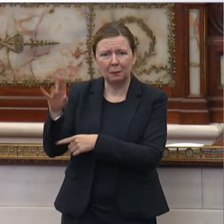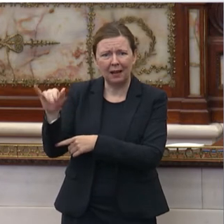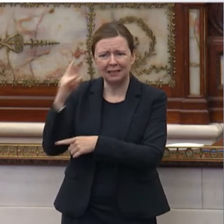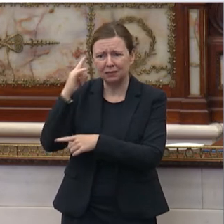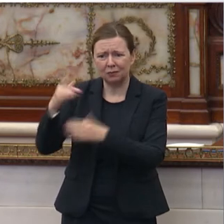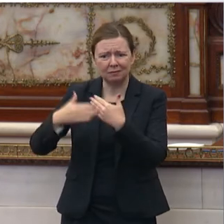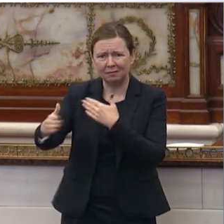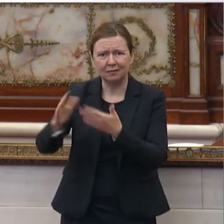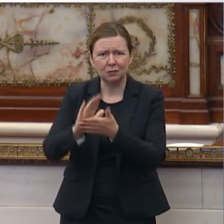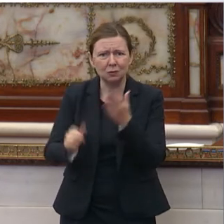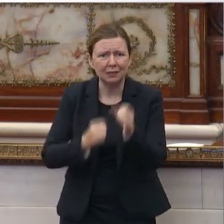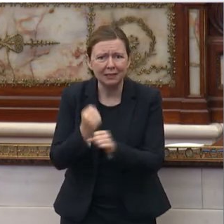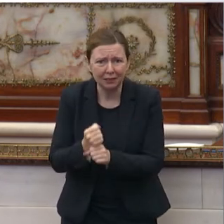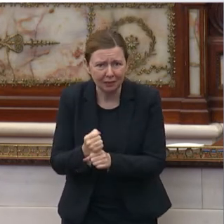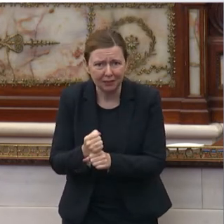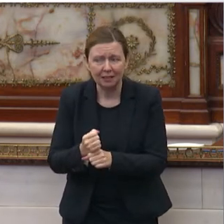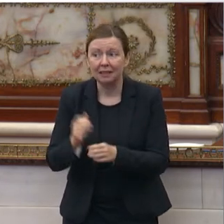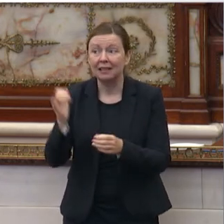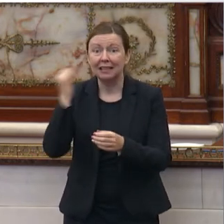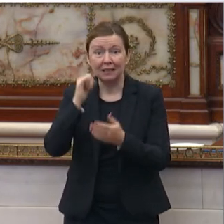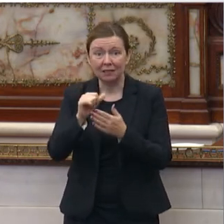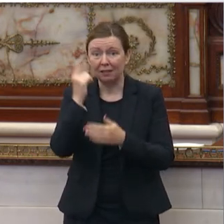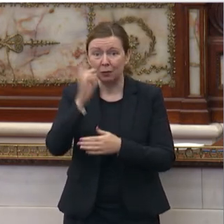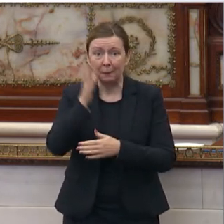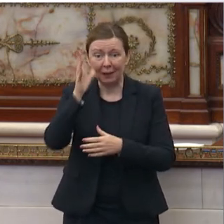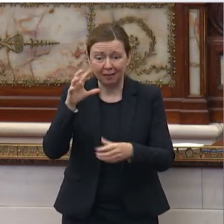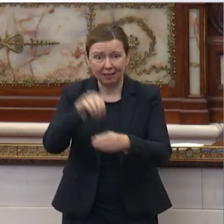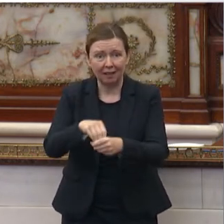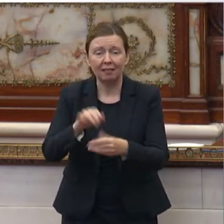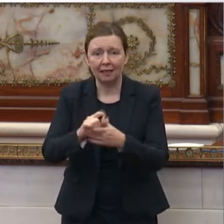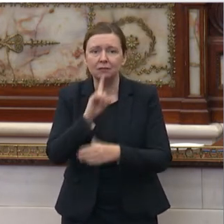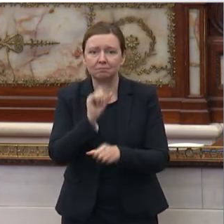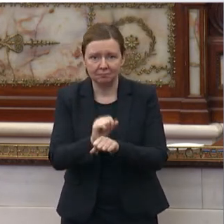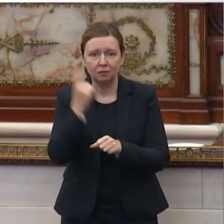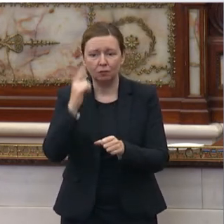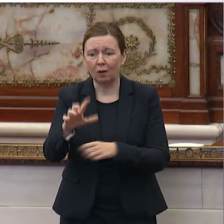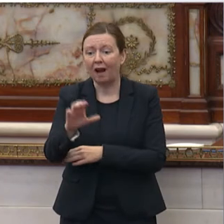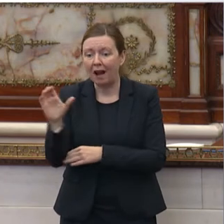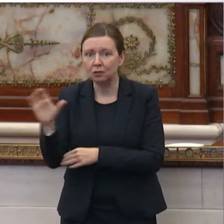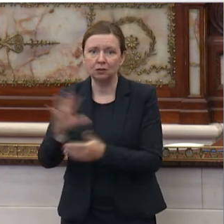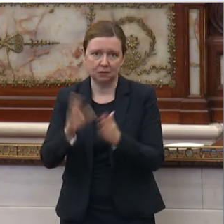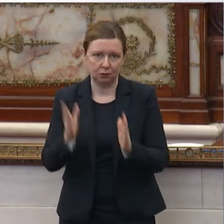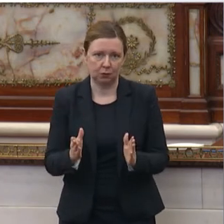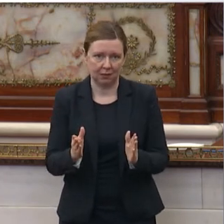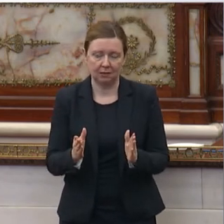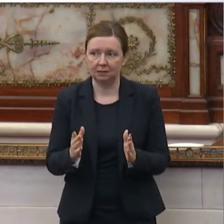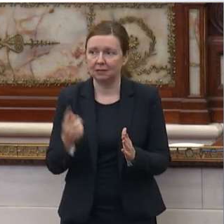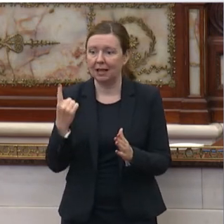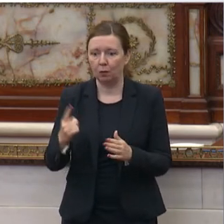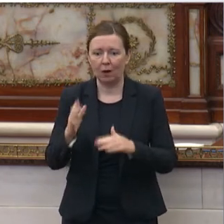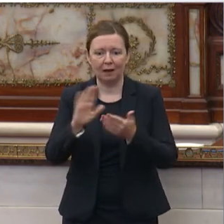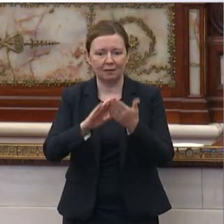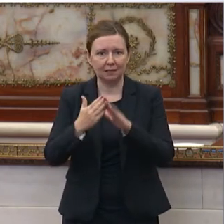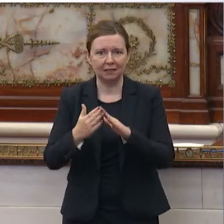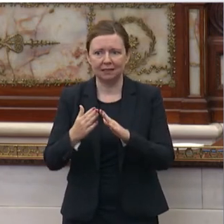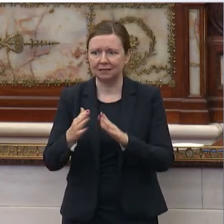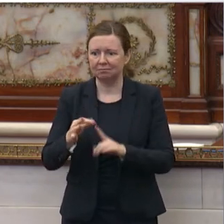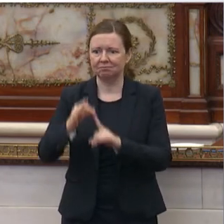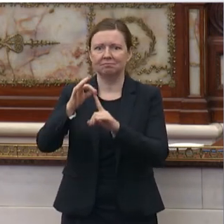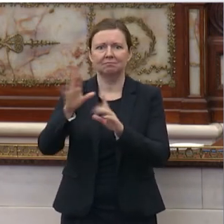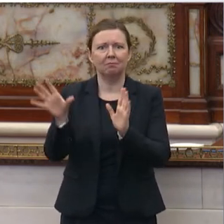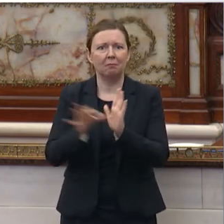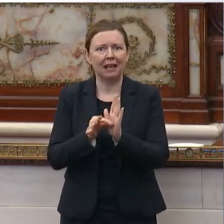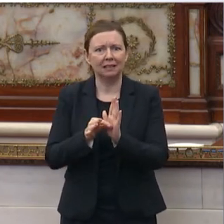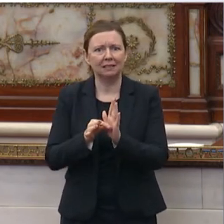for parent action. That would have been the reality for hundreds of students at one of the city's premier magnet